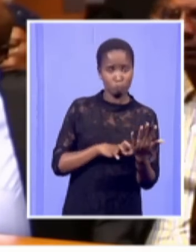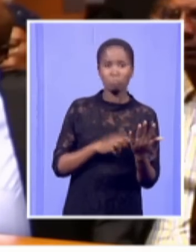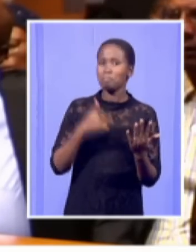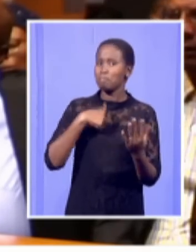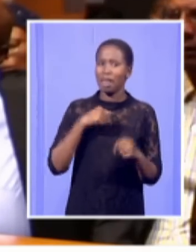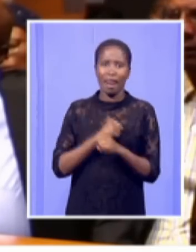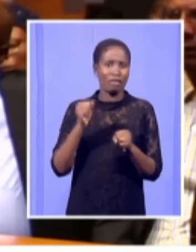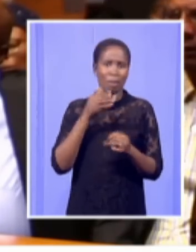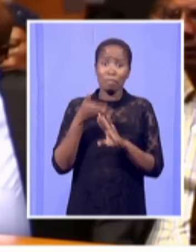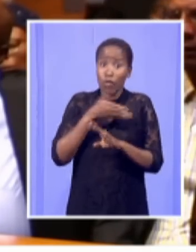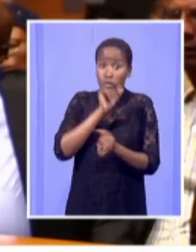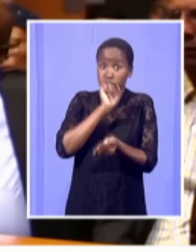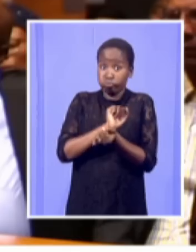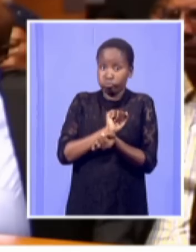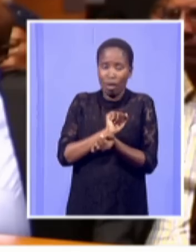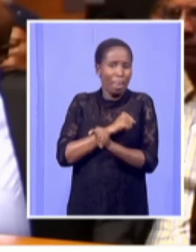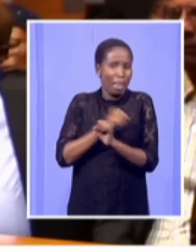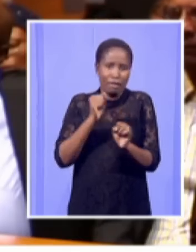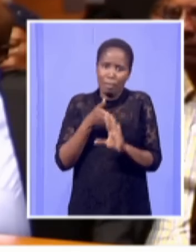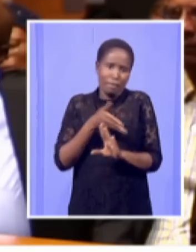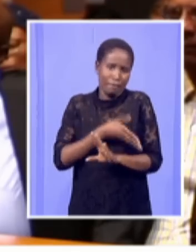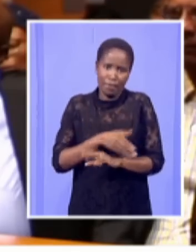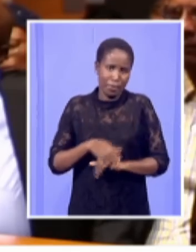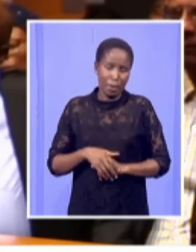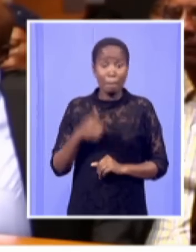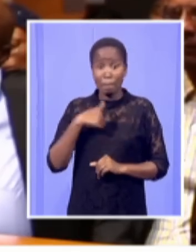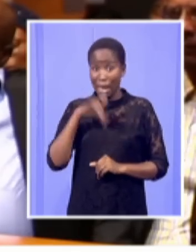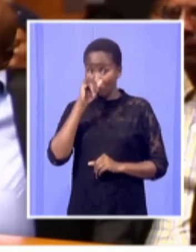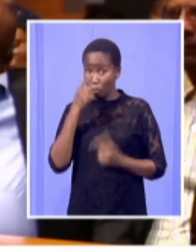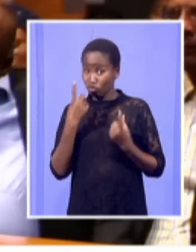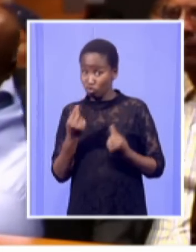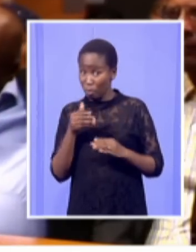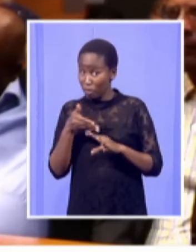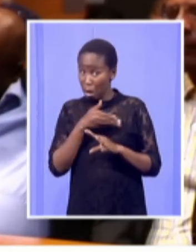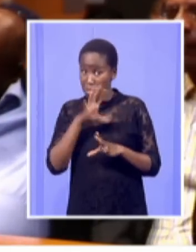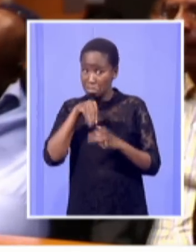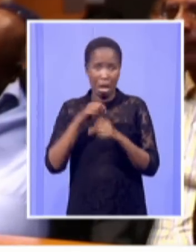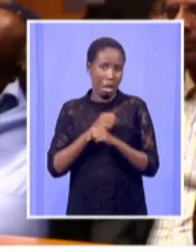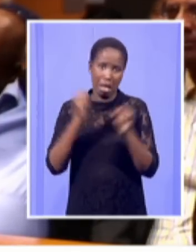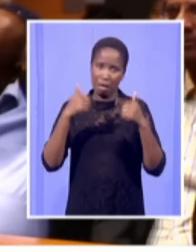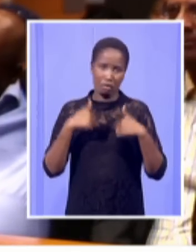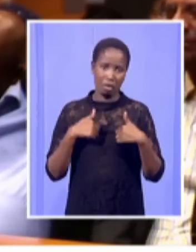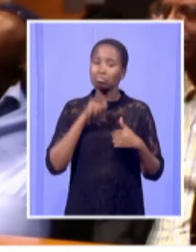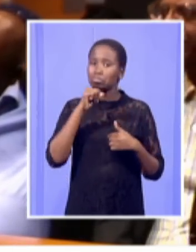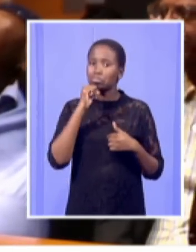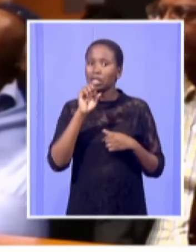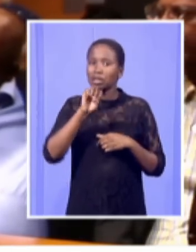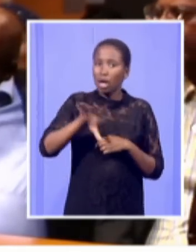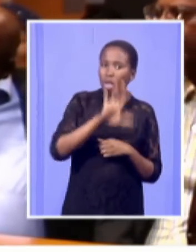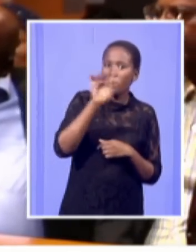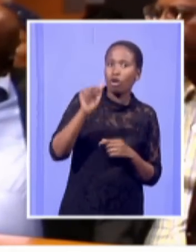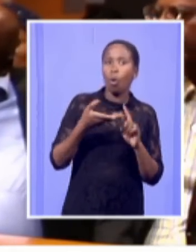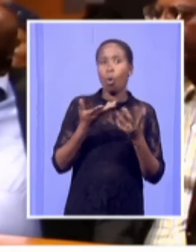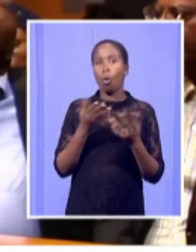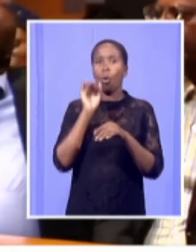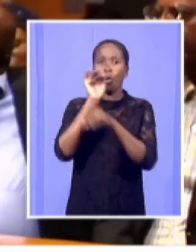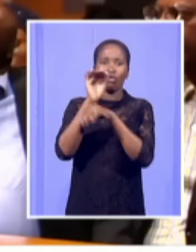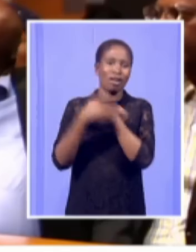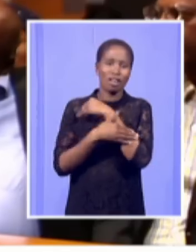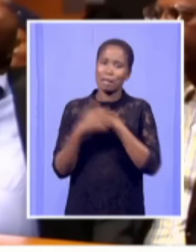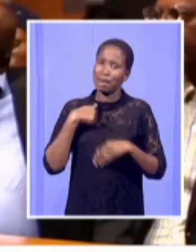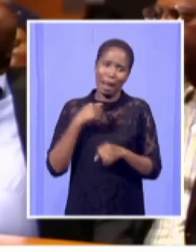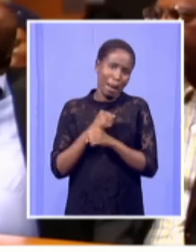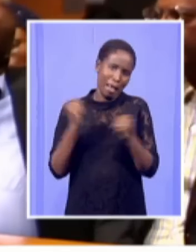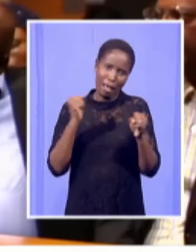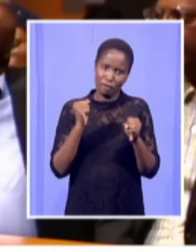been convicted of any criminal offence either in the Republic of South Africa or elsewhere. There are no pending cases